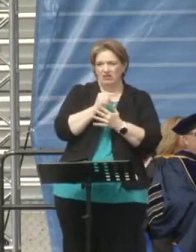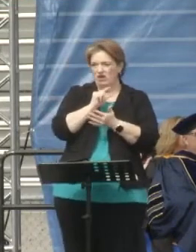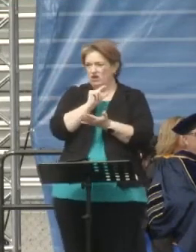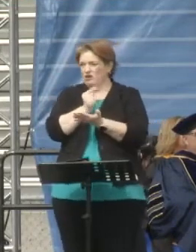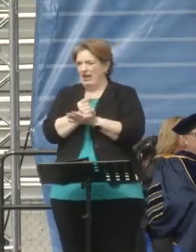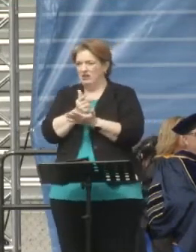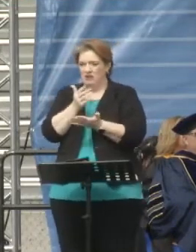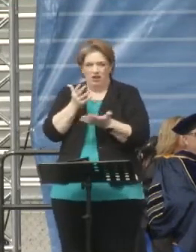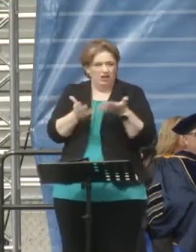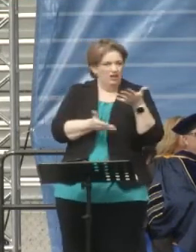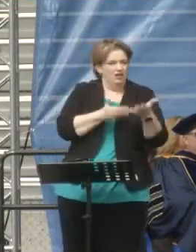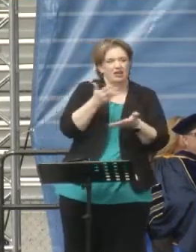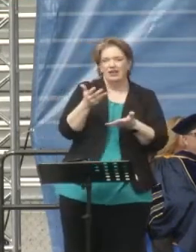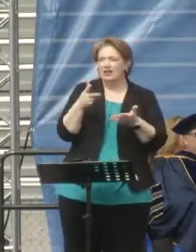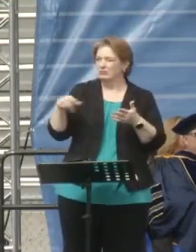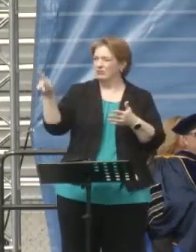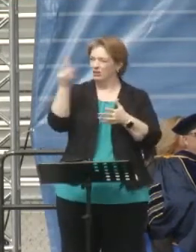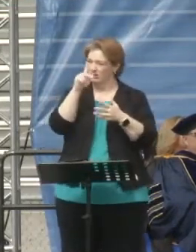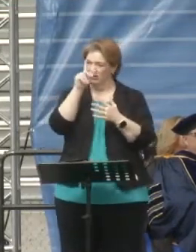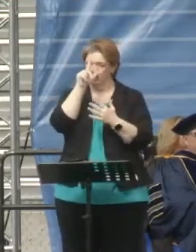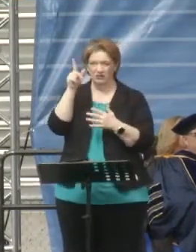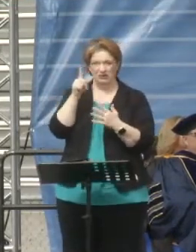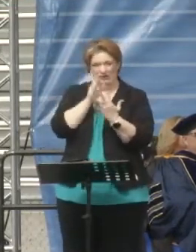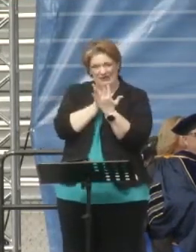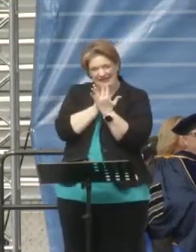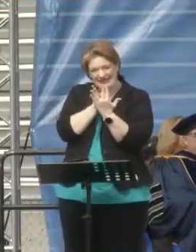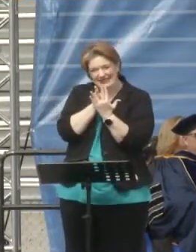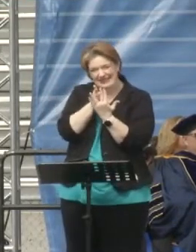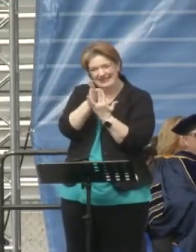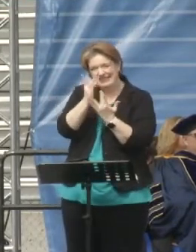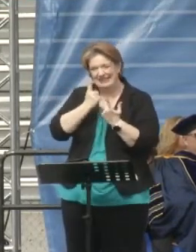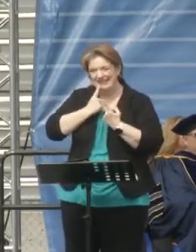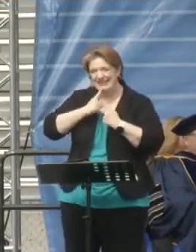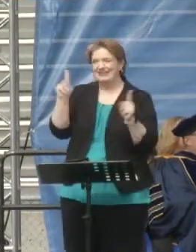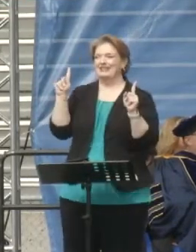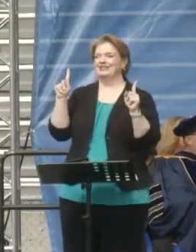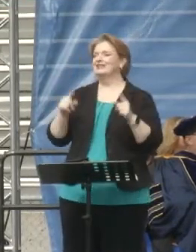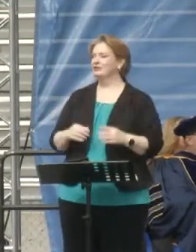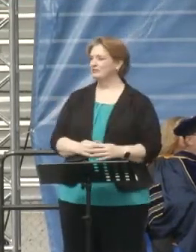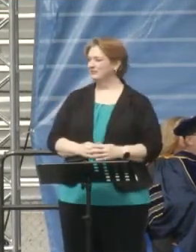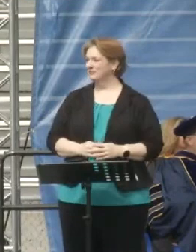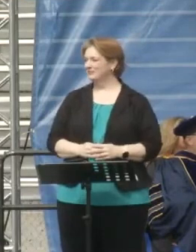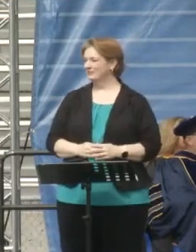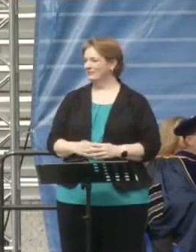you did it. So for my first point of advice to you,